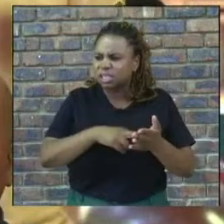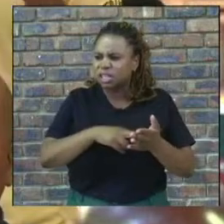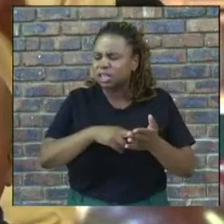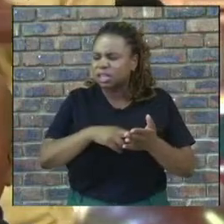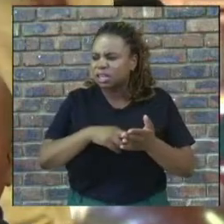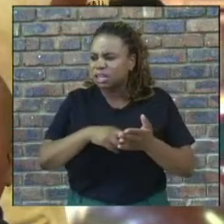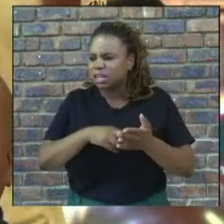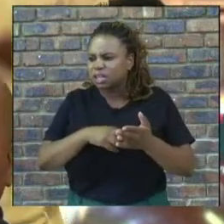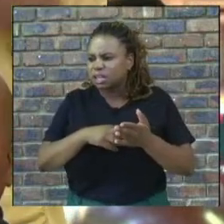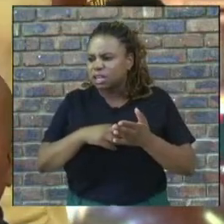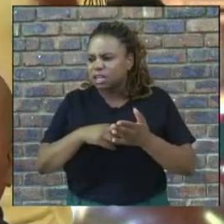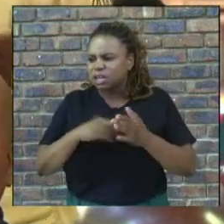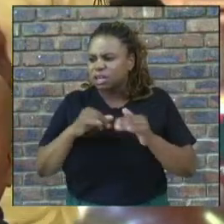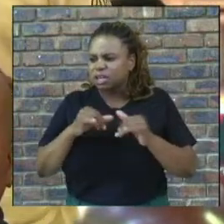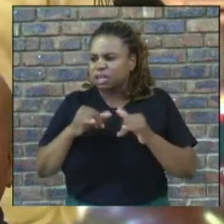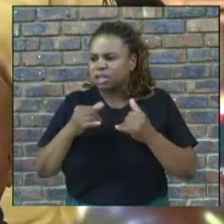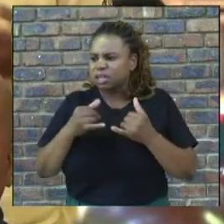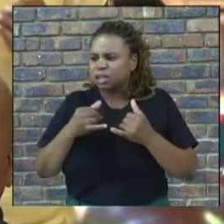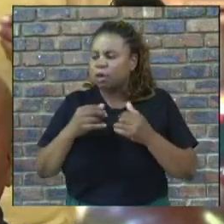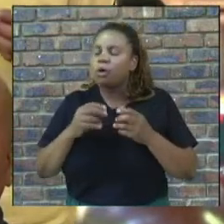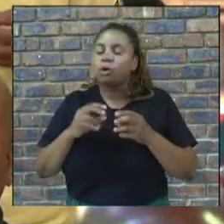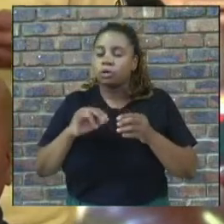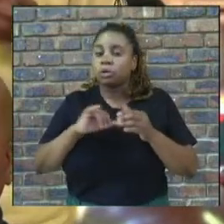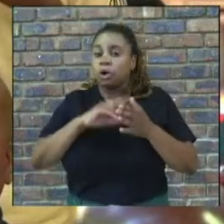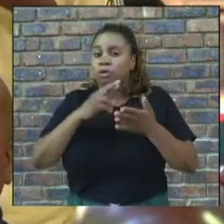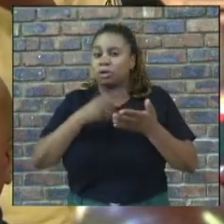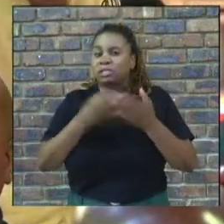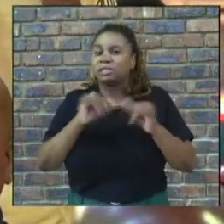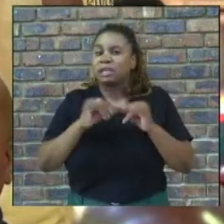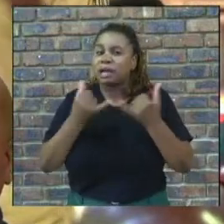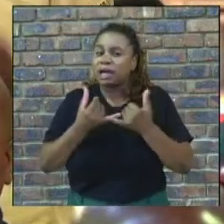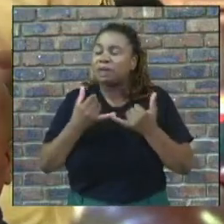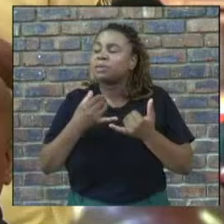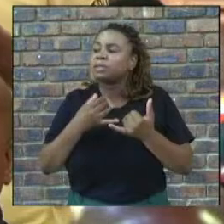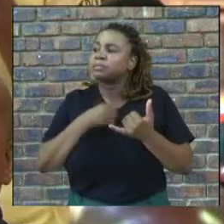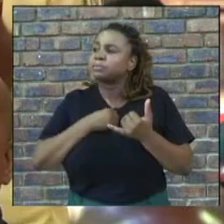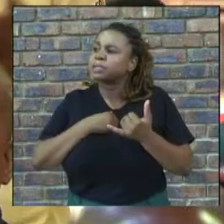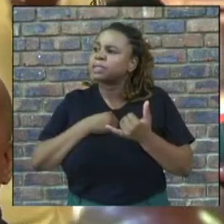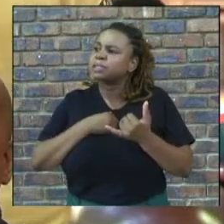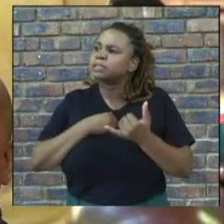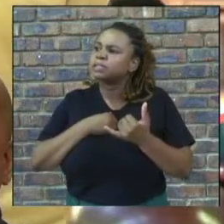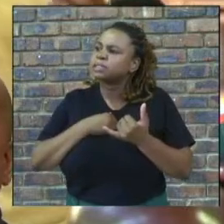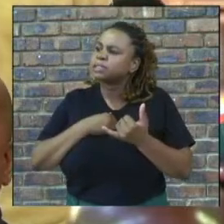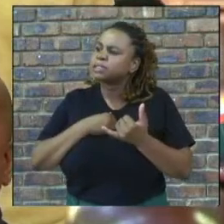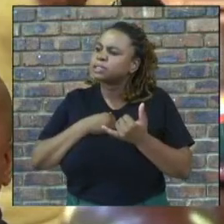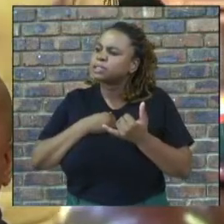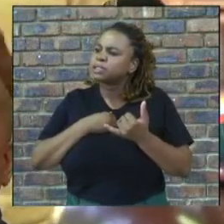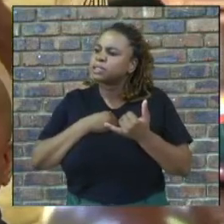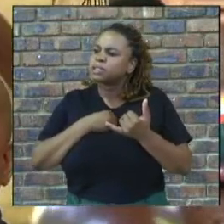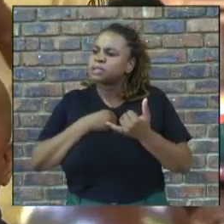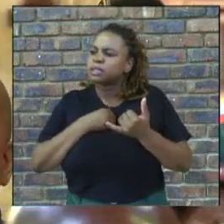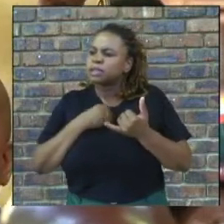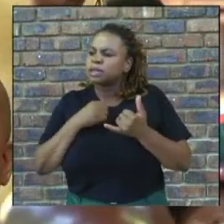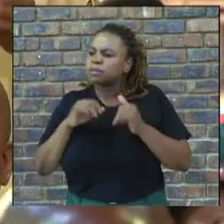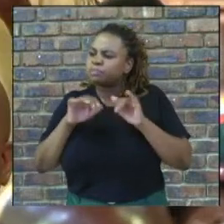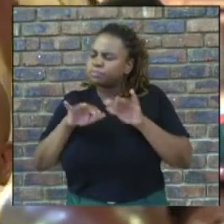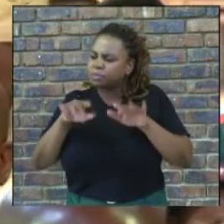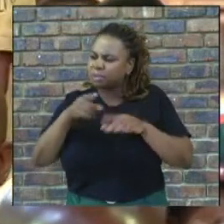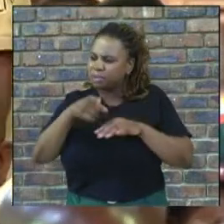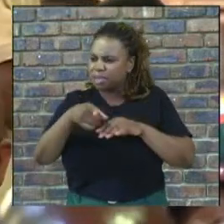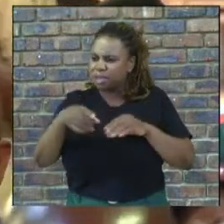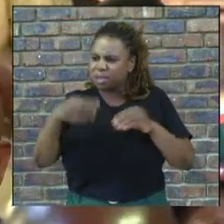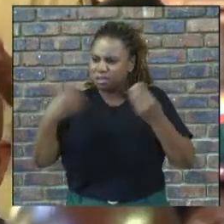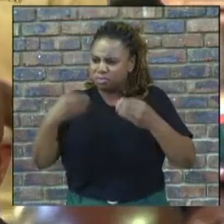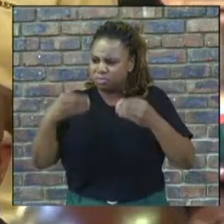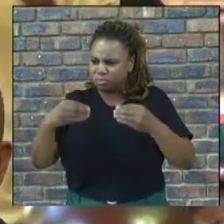Since we register real company, those people are talking about fund and since they banally